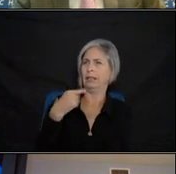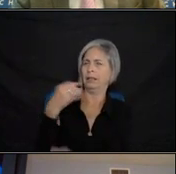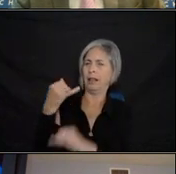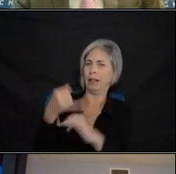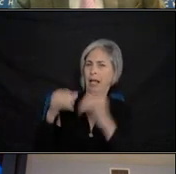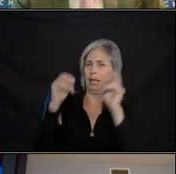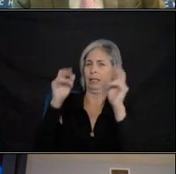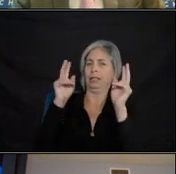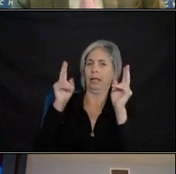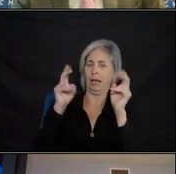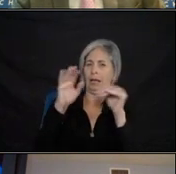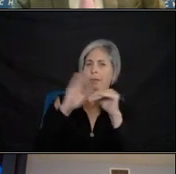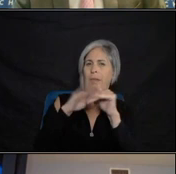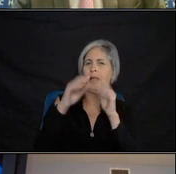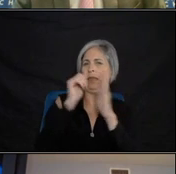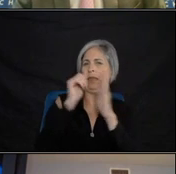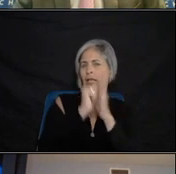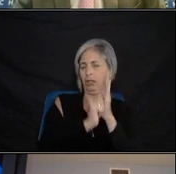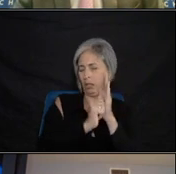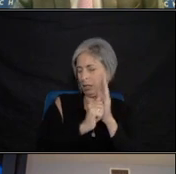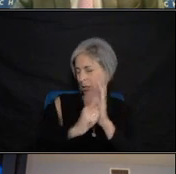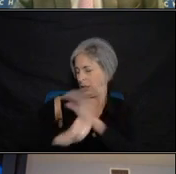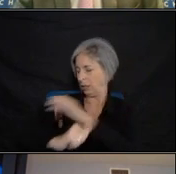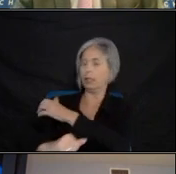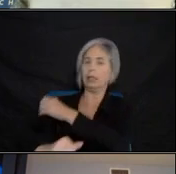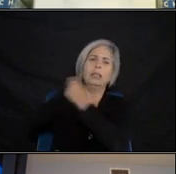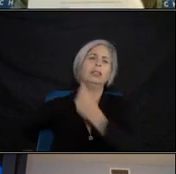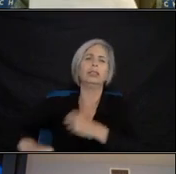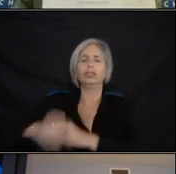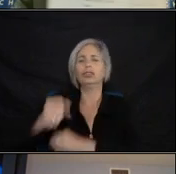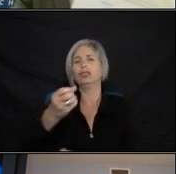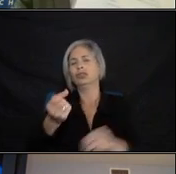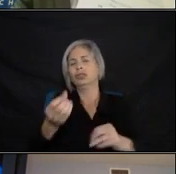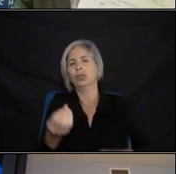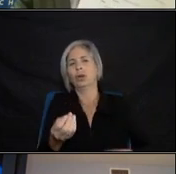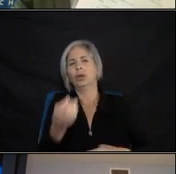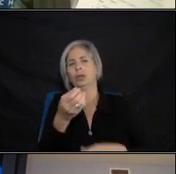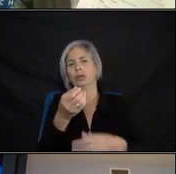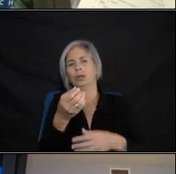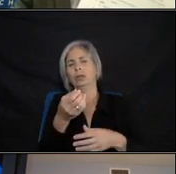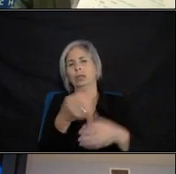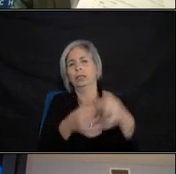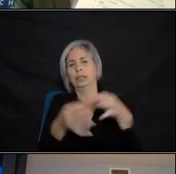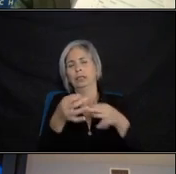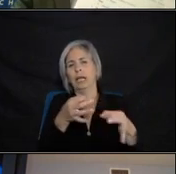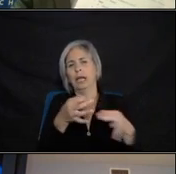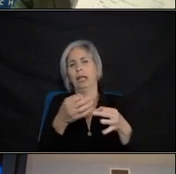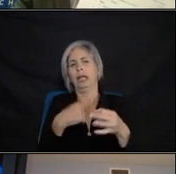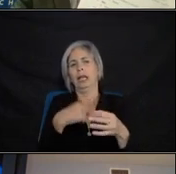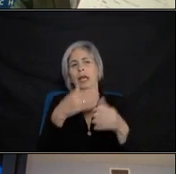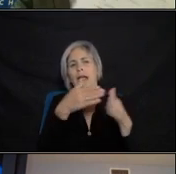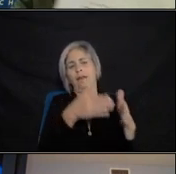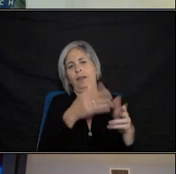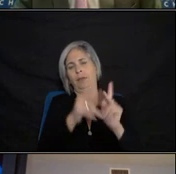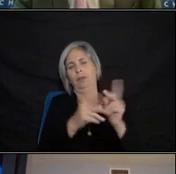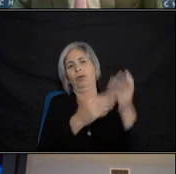item on the agenda, and so rather than making them wait if they don't want to wait till the very